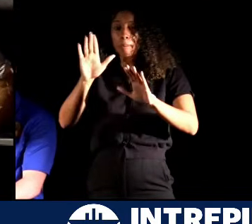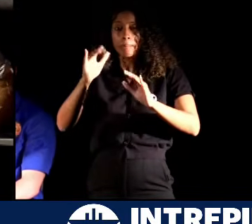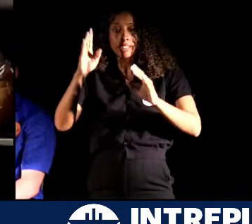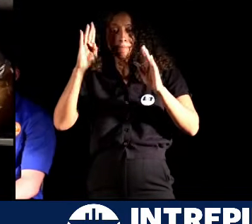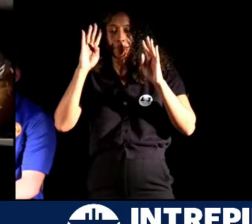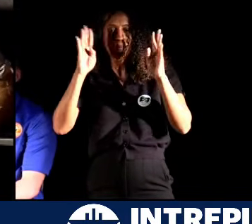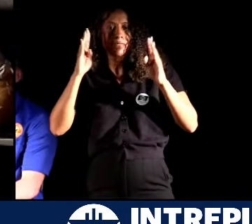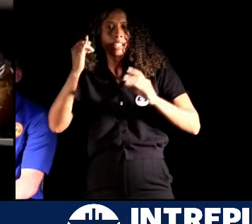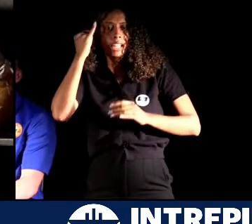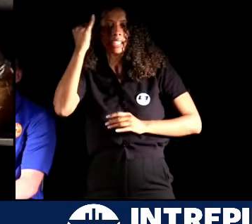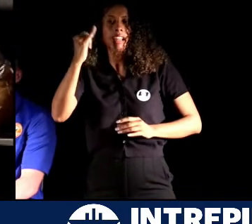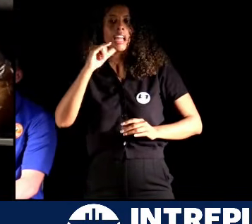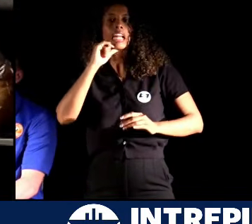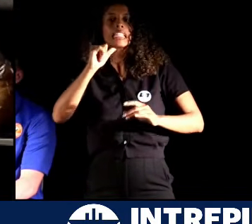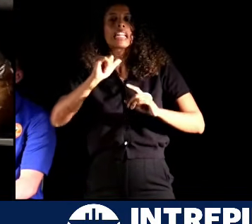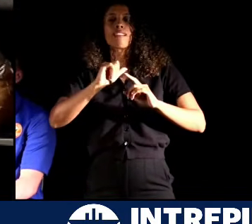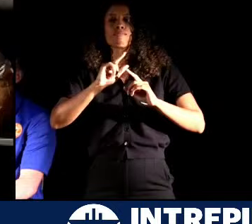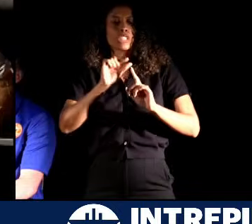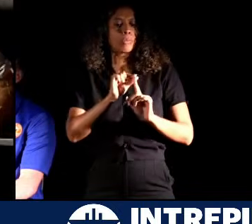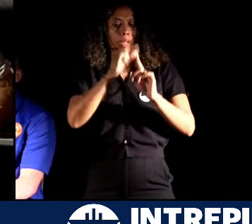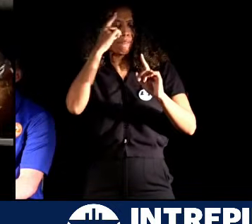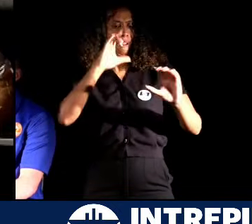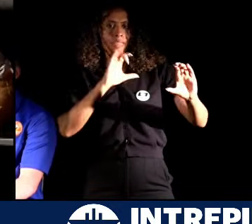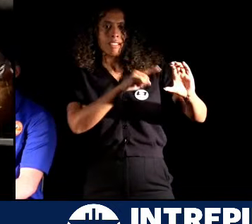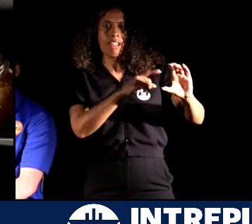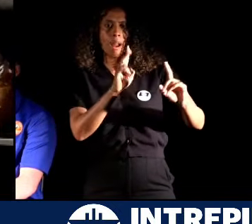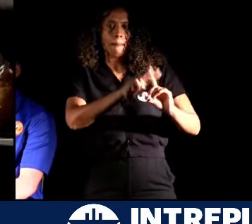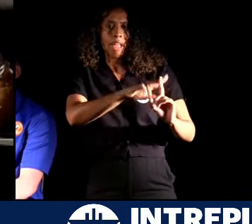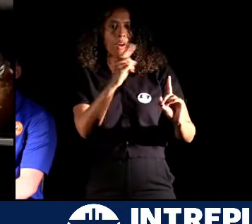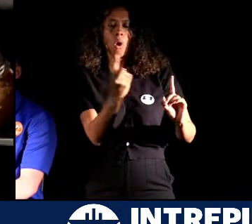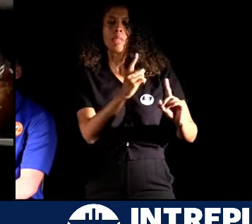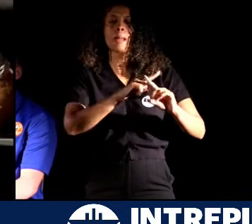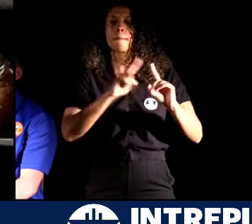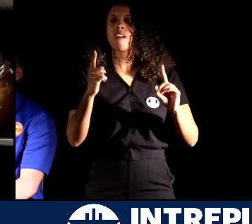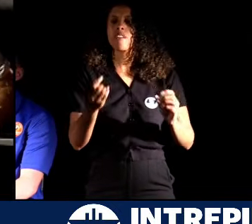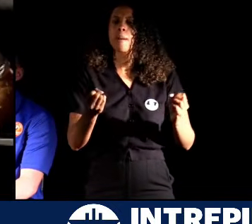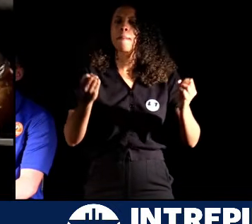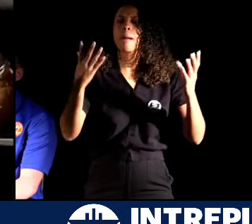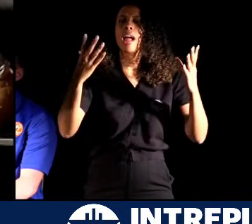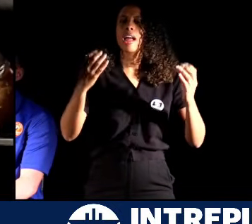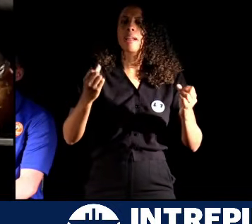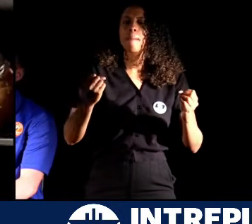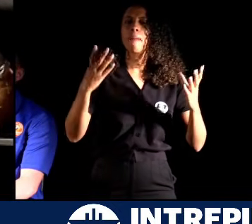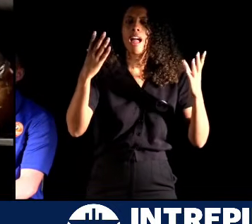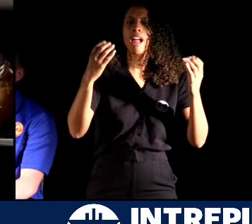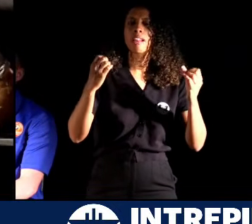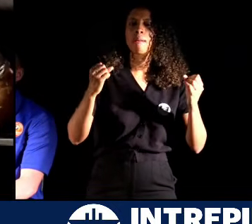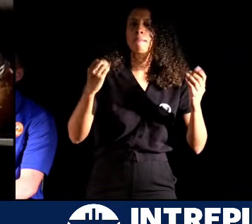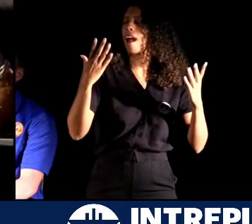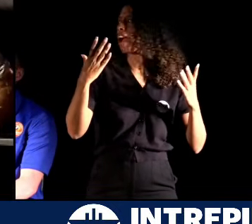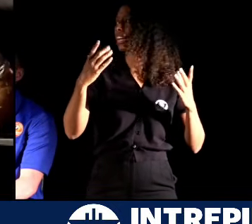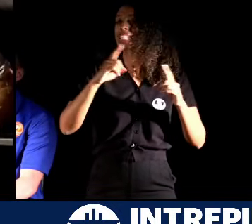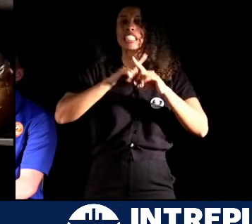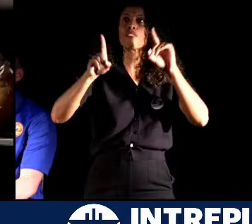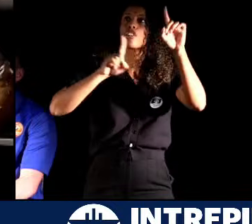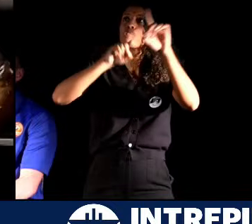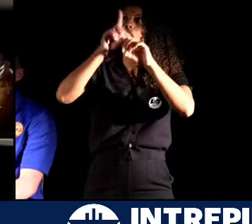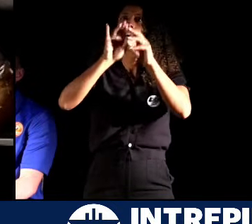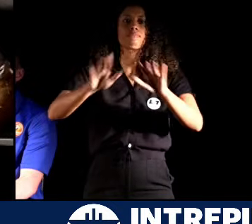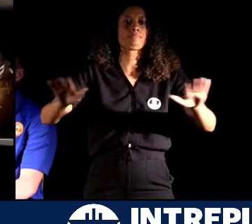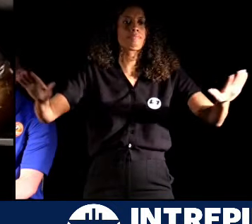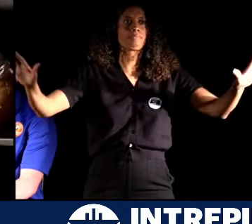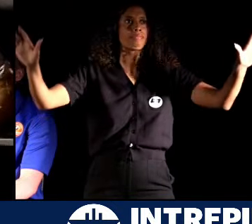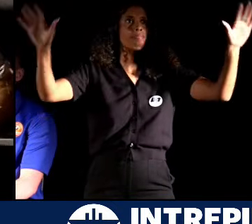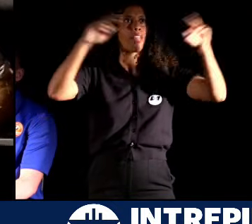to the sun. They are true also for the billions and billions and trillions of stars out there in the